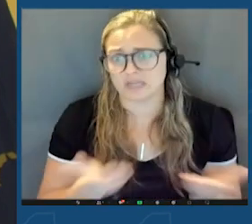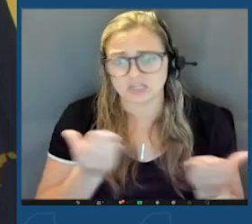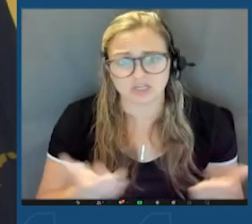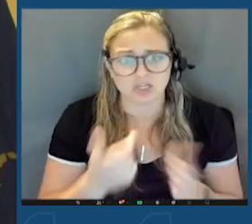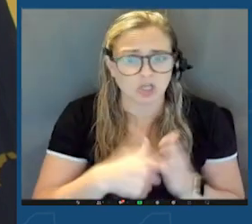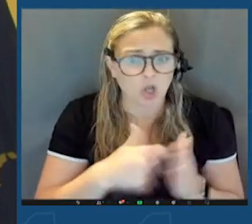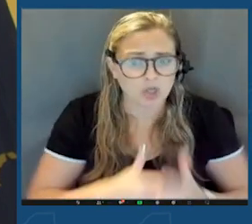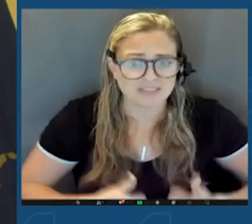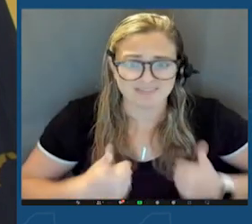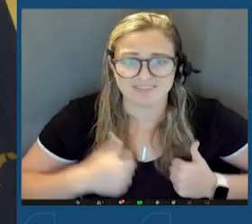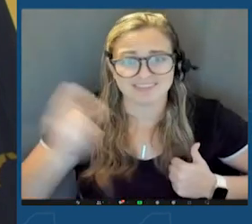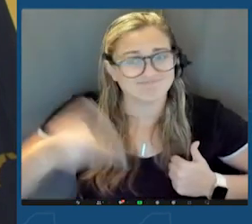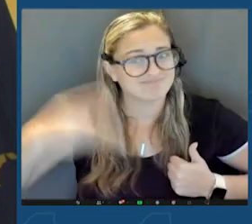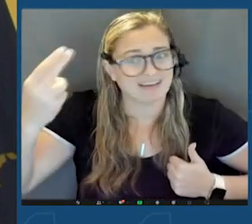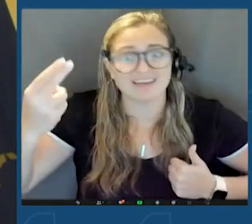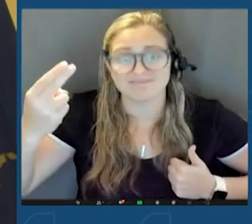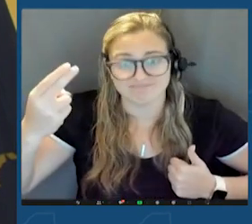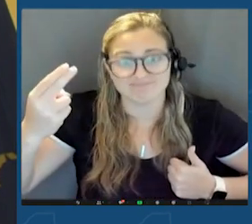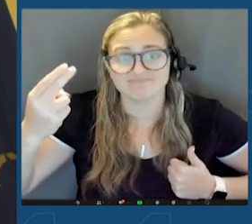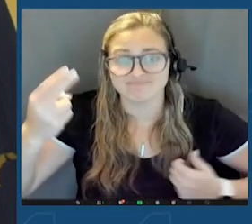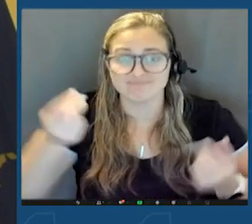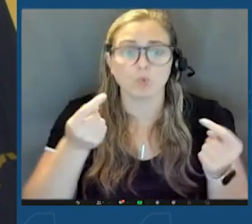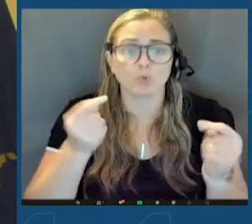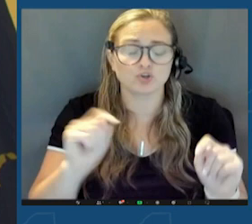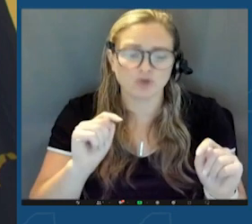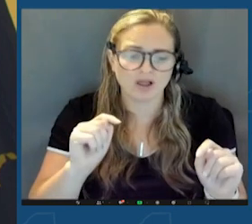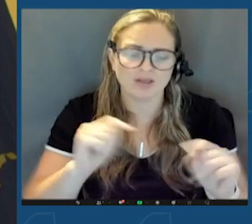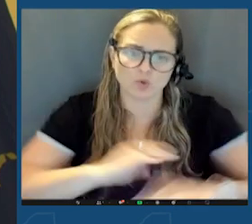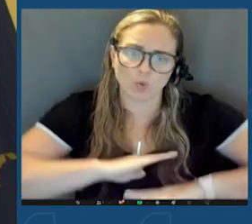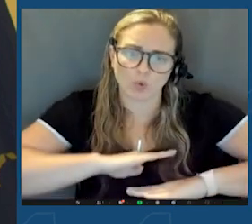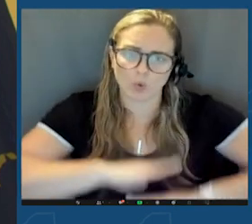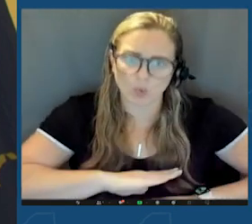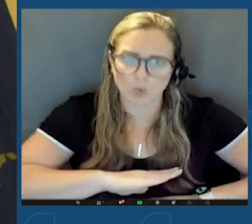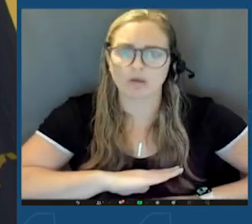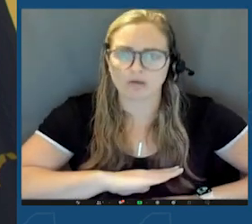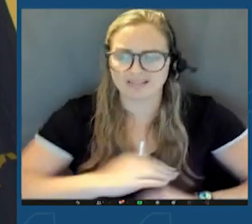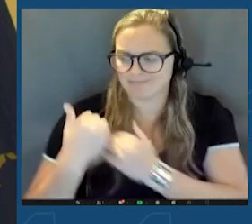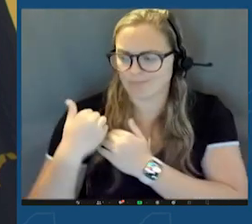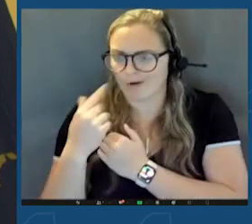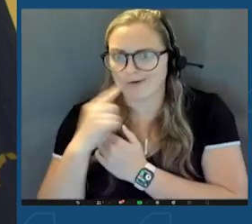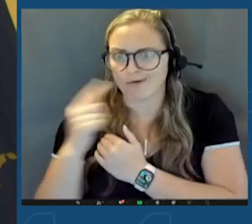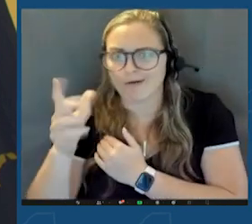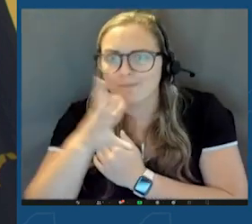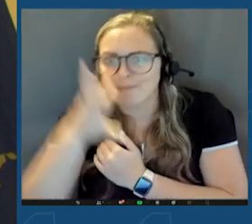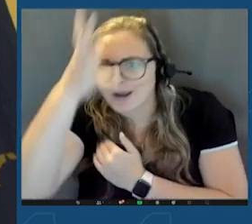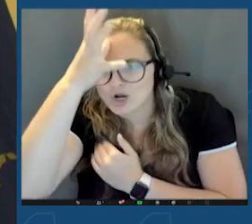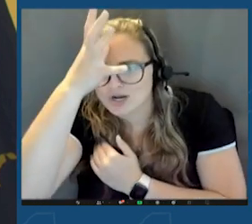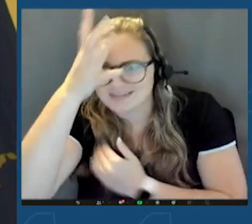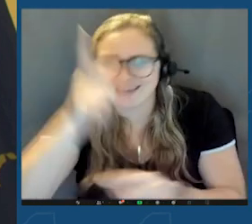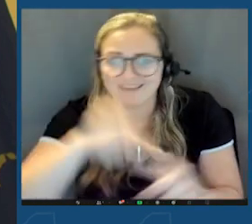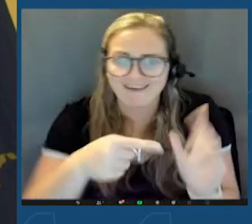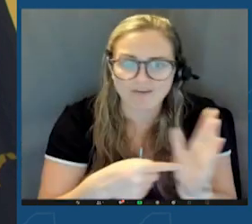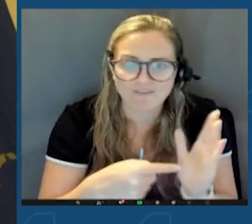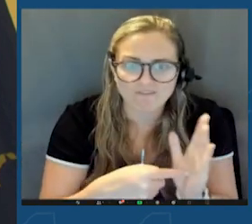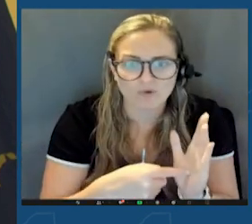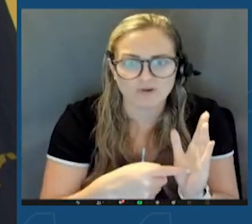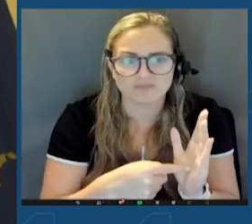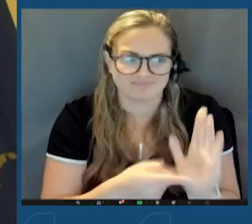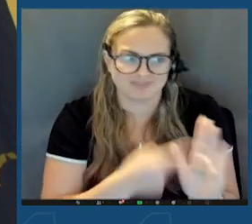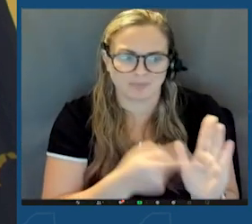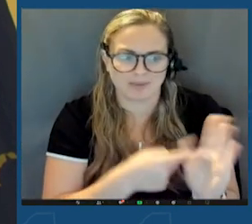living is high. So we've tried to relieve the burden on Long Island parents who can't afford many times to pay for